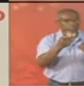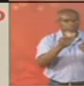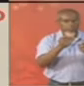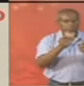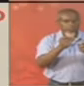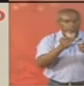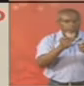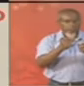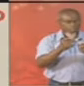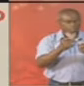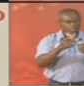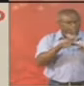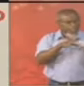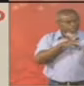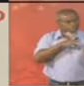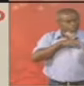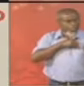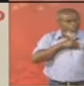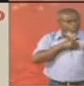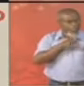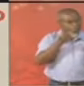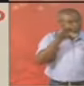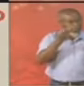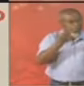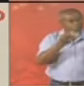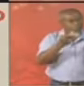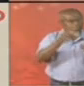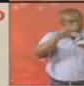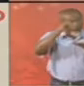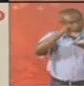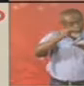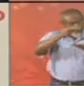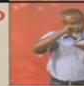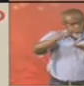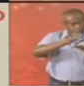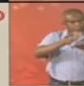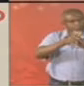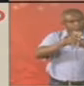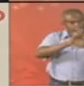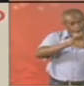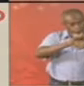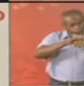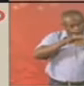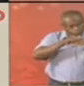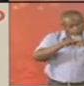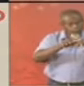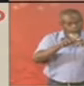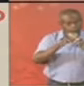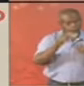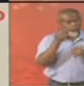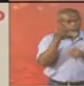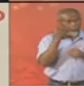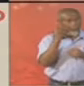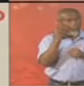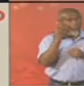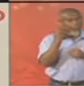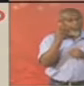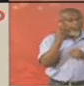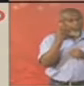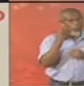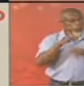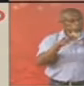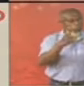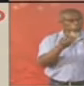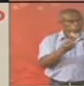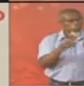and adapt as what we call the new normal, to reduce the risk of COVID-19 blossoming and ballooning into